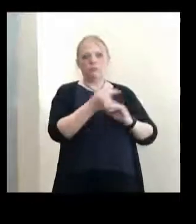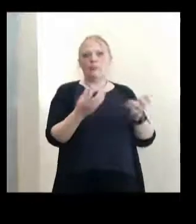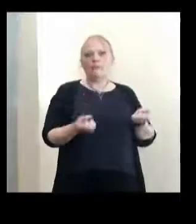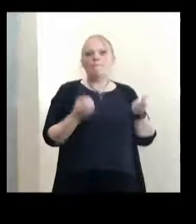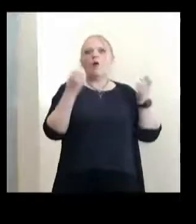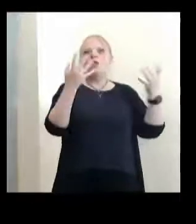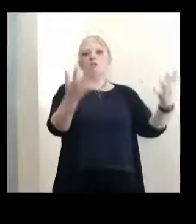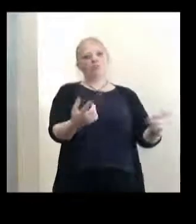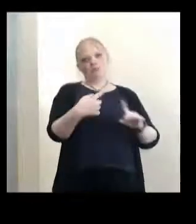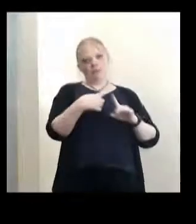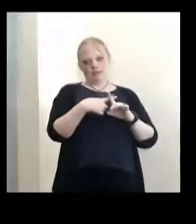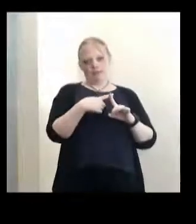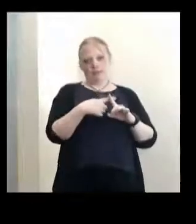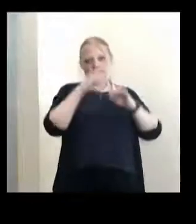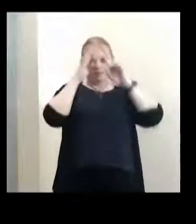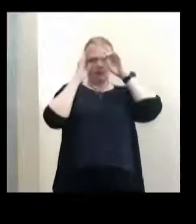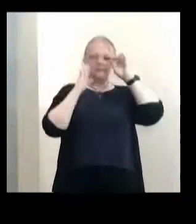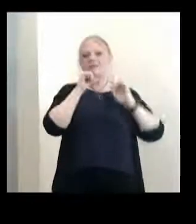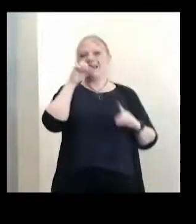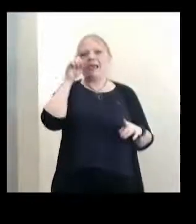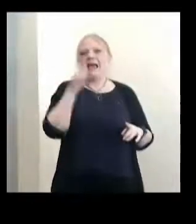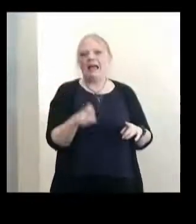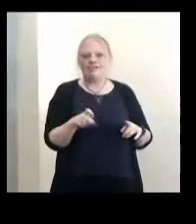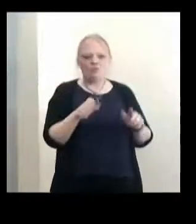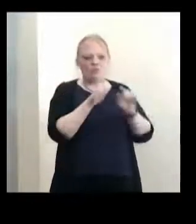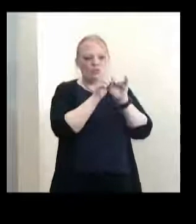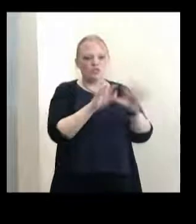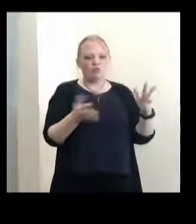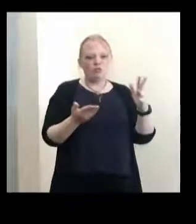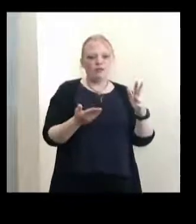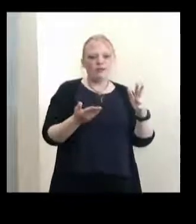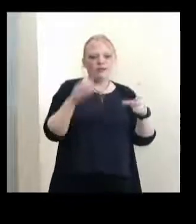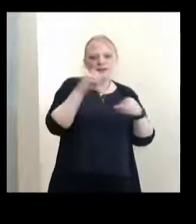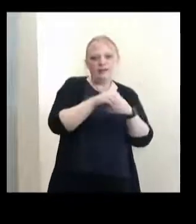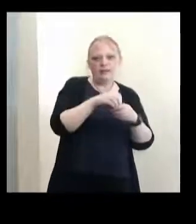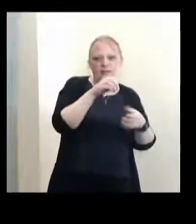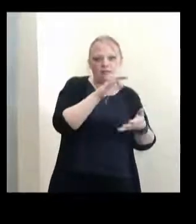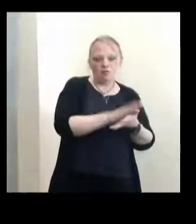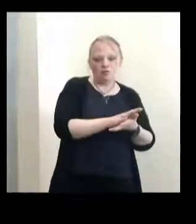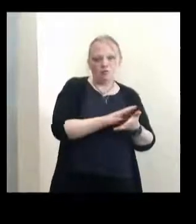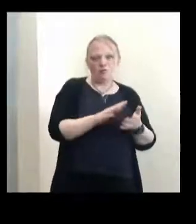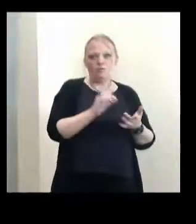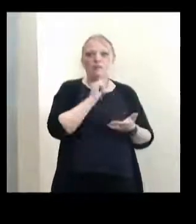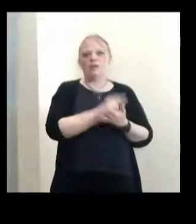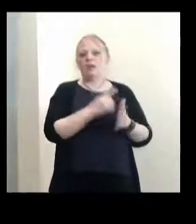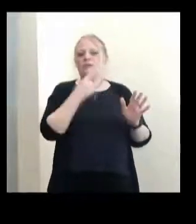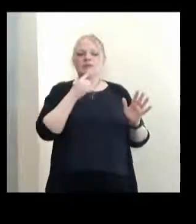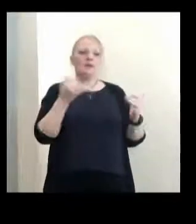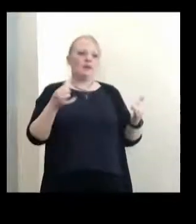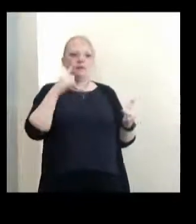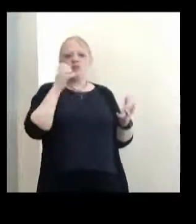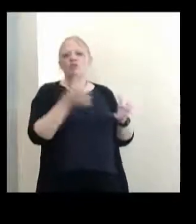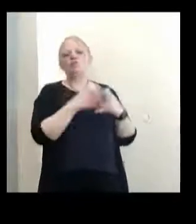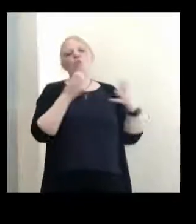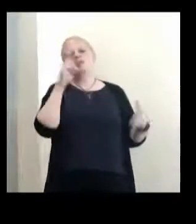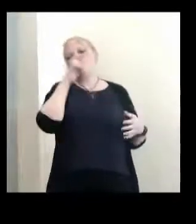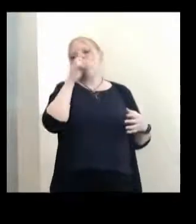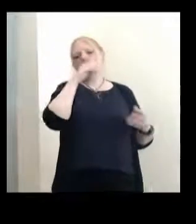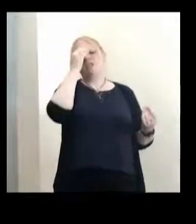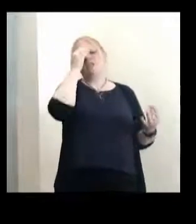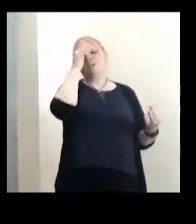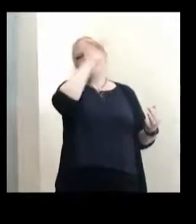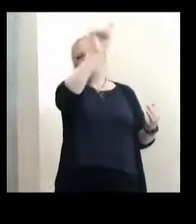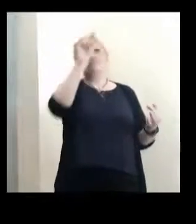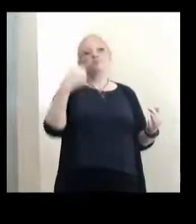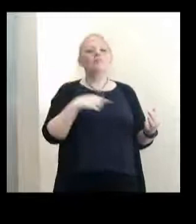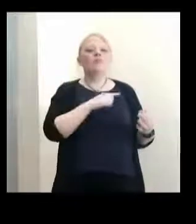doesn't necessarily have to be a transmission in the school, but I'm guaranteeing you, I'm saying this right now because there's a lot of false information out there. We have